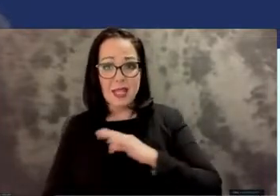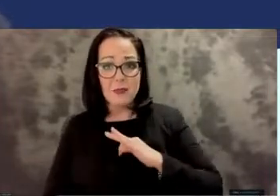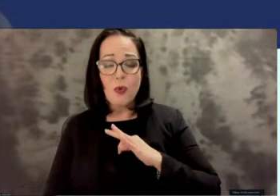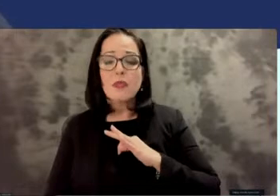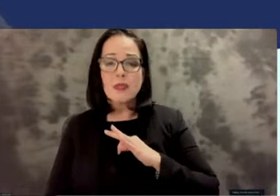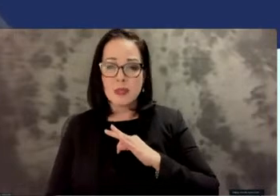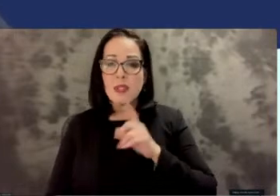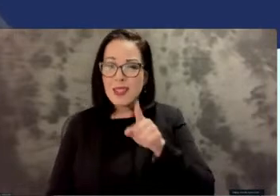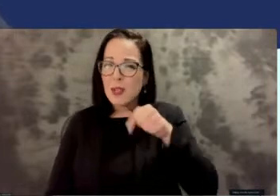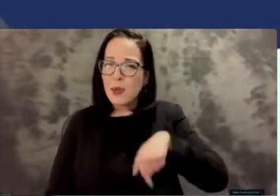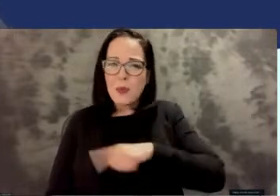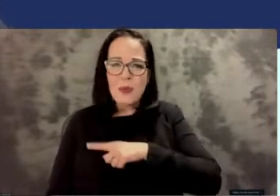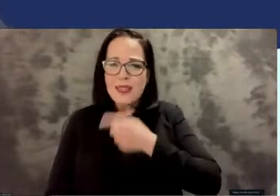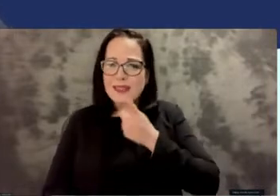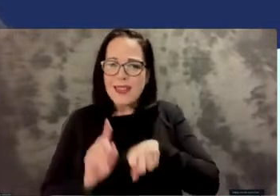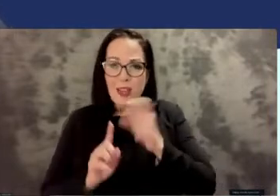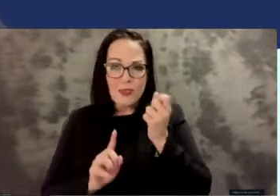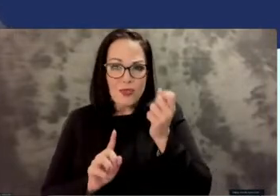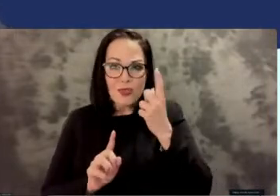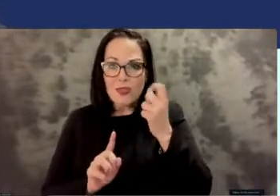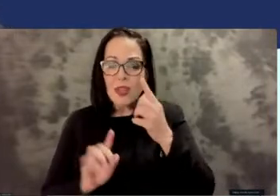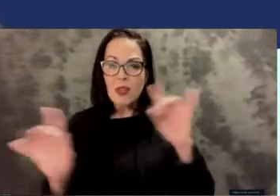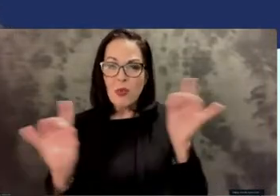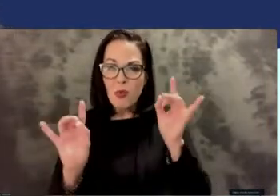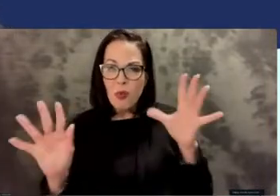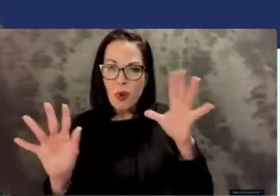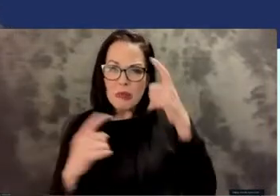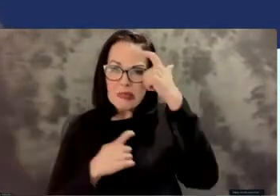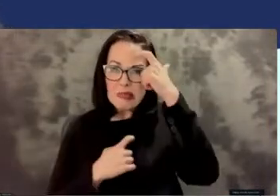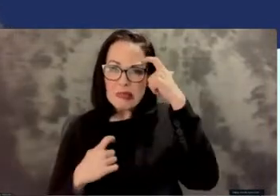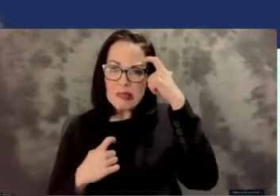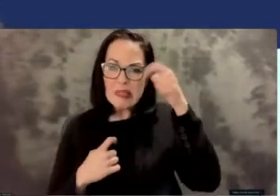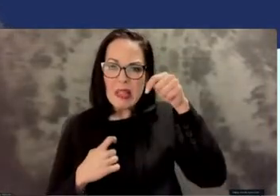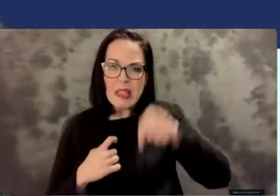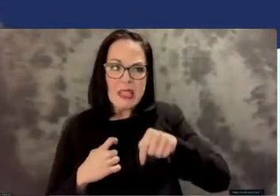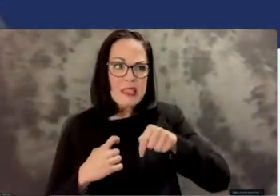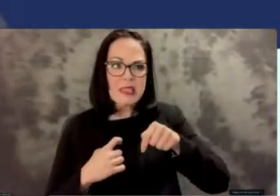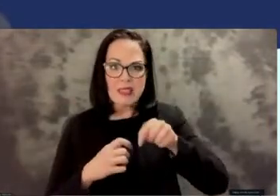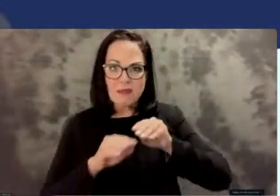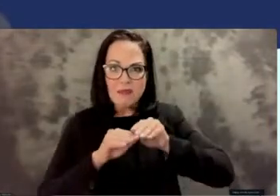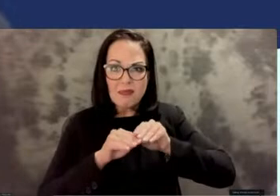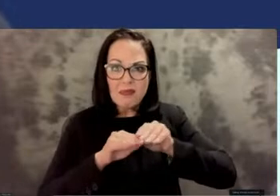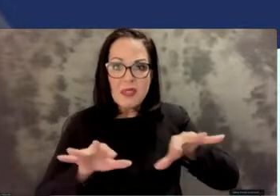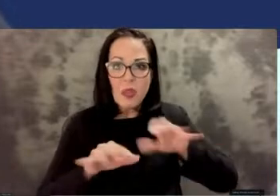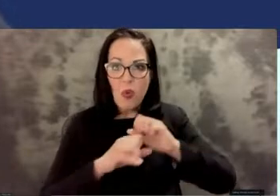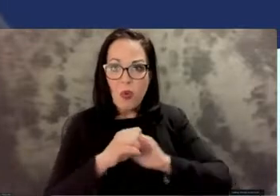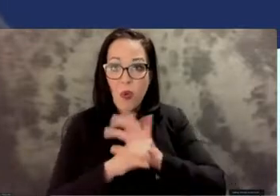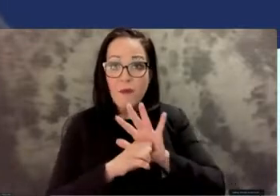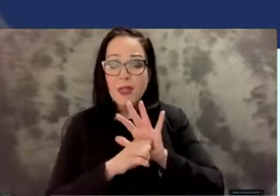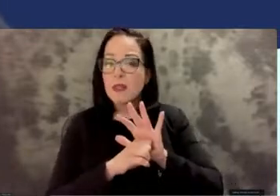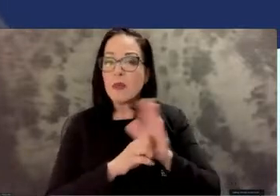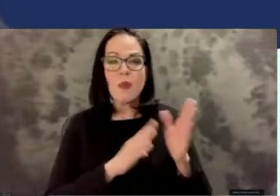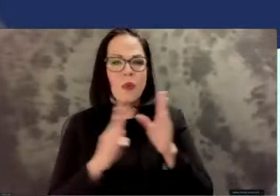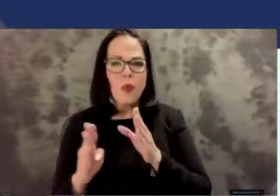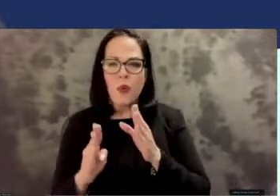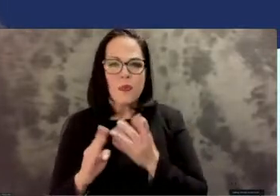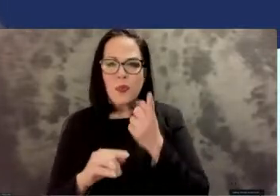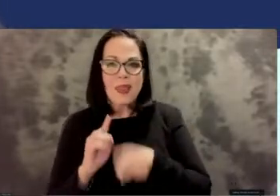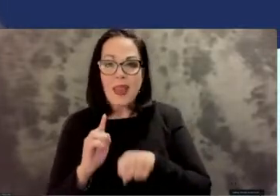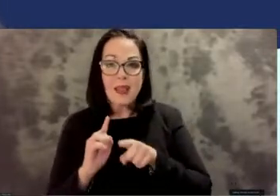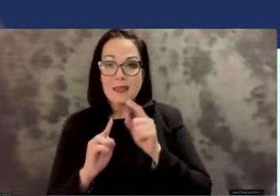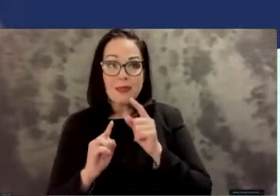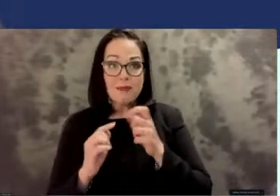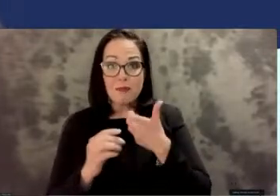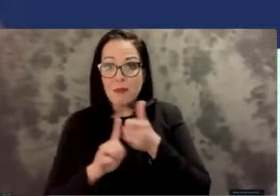We simply cannot understand the tragedy and the toll of COVID-19 or prevent the predictability of this pattern in the